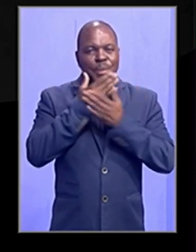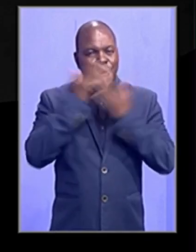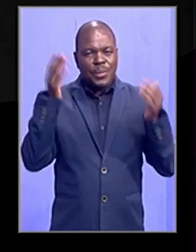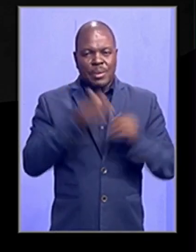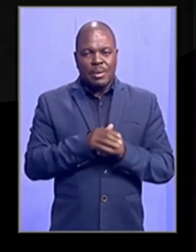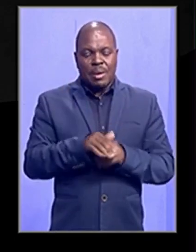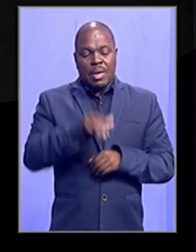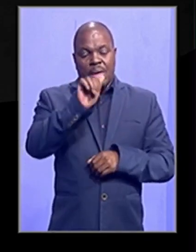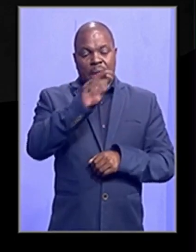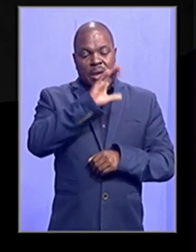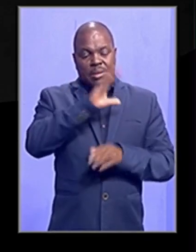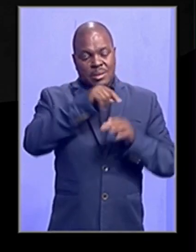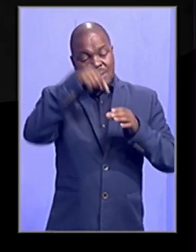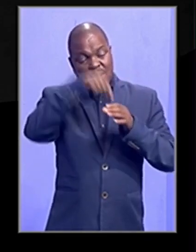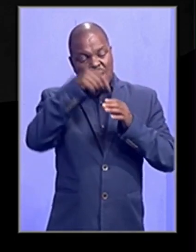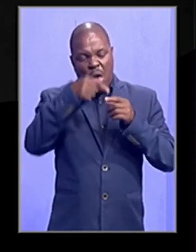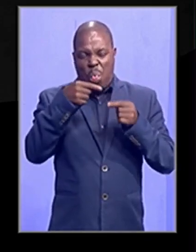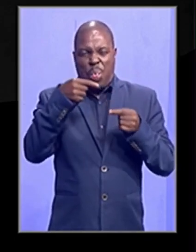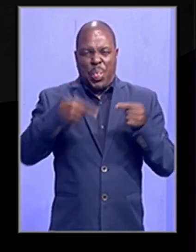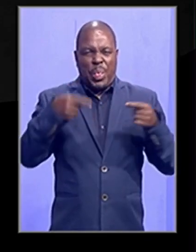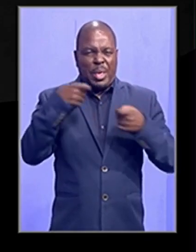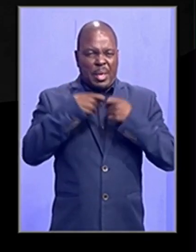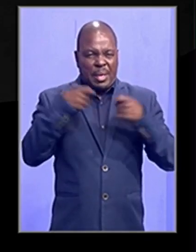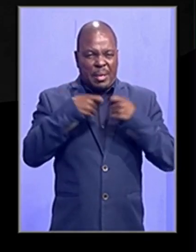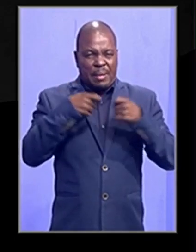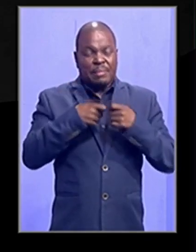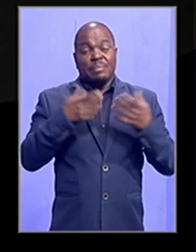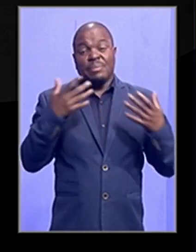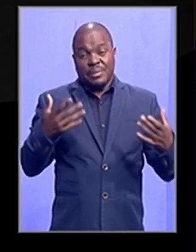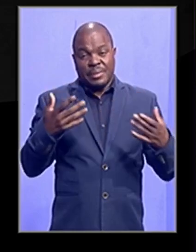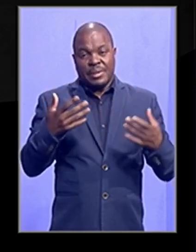infighting within the ruling party, which this is part